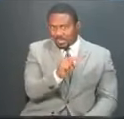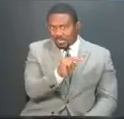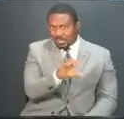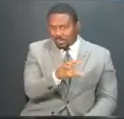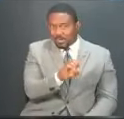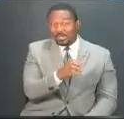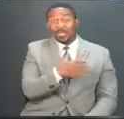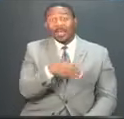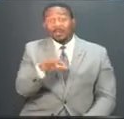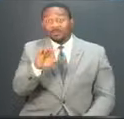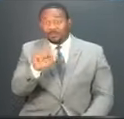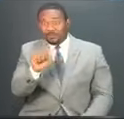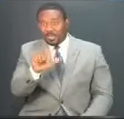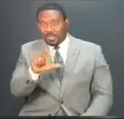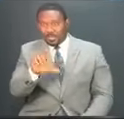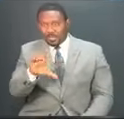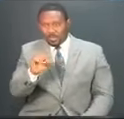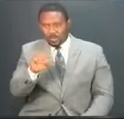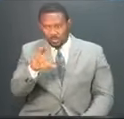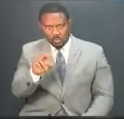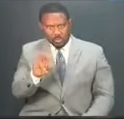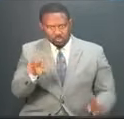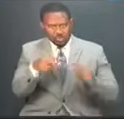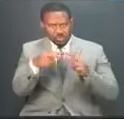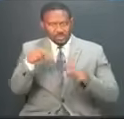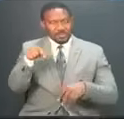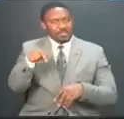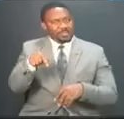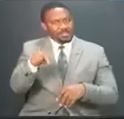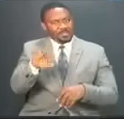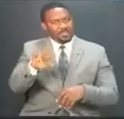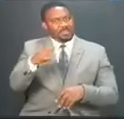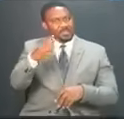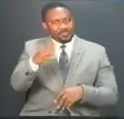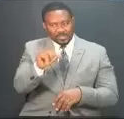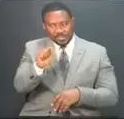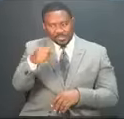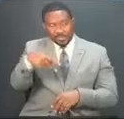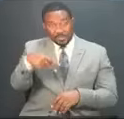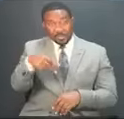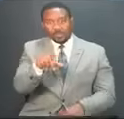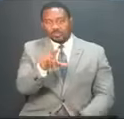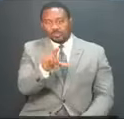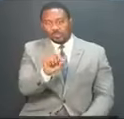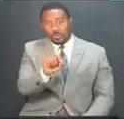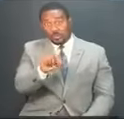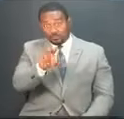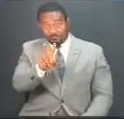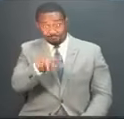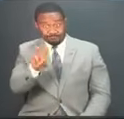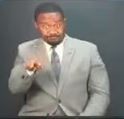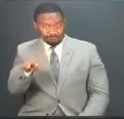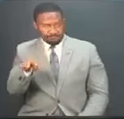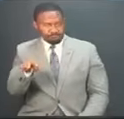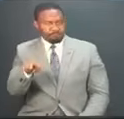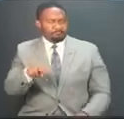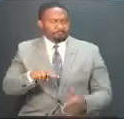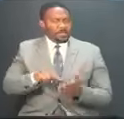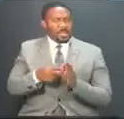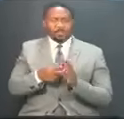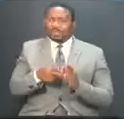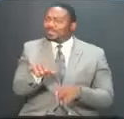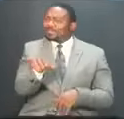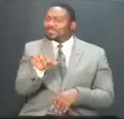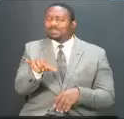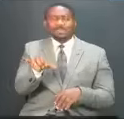others, 7 April 2022, emphasizing that the purpose of the statutory stay is